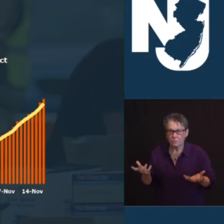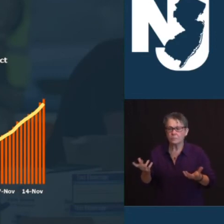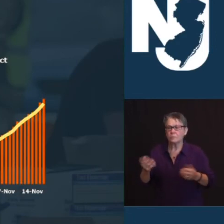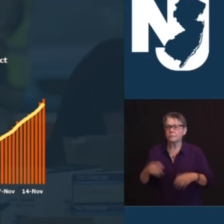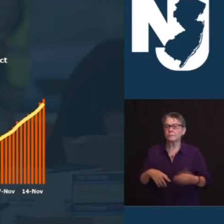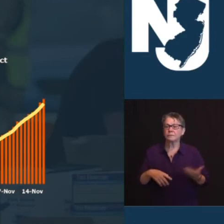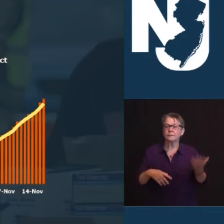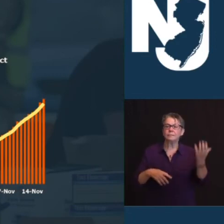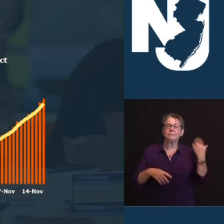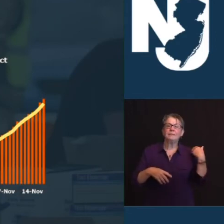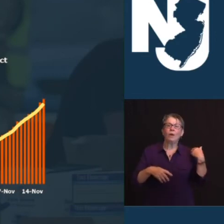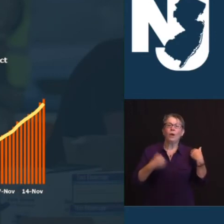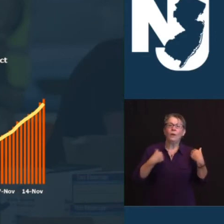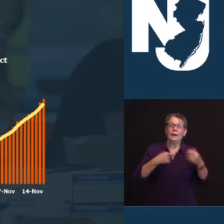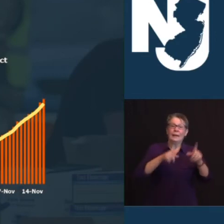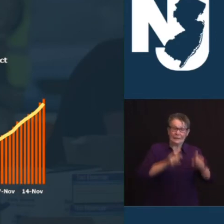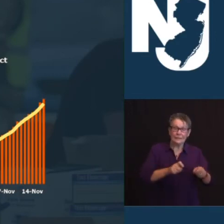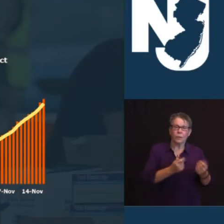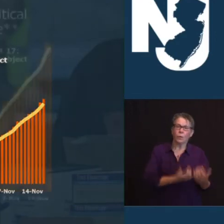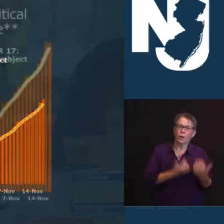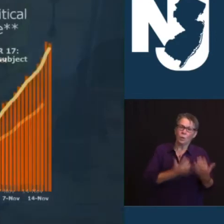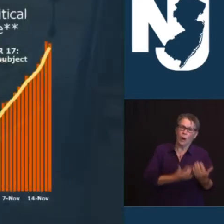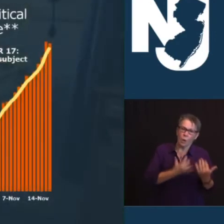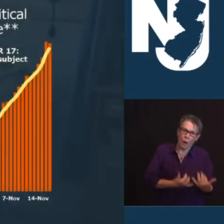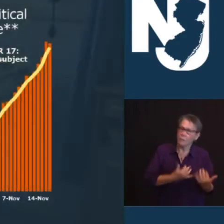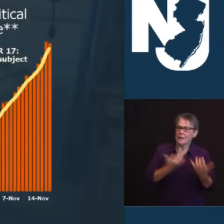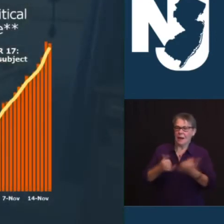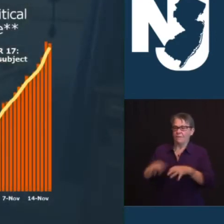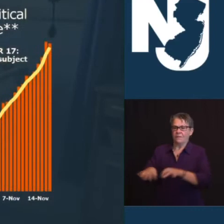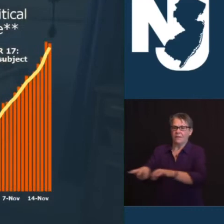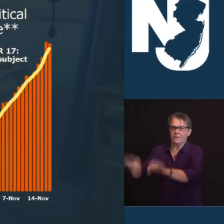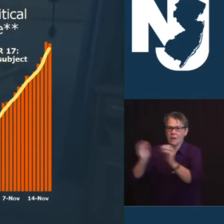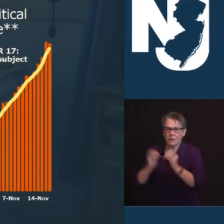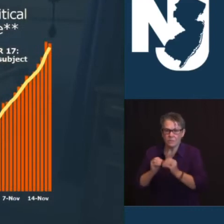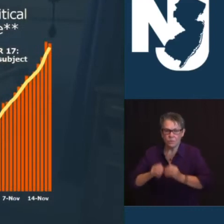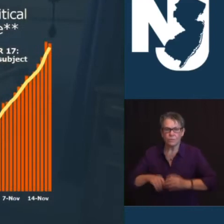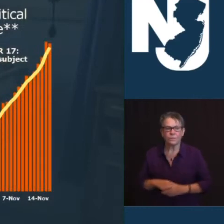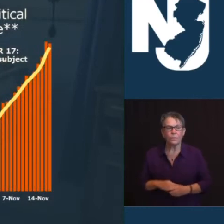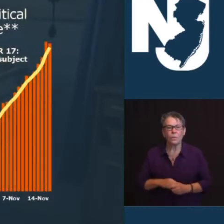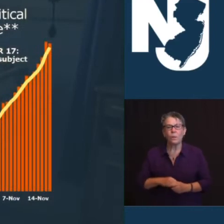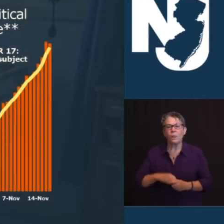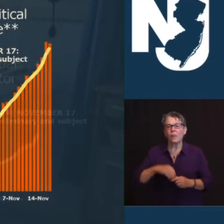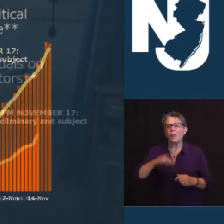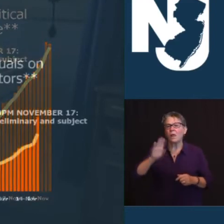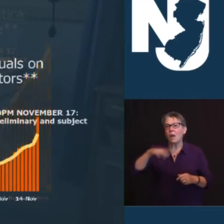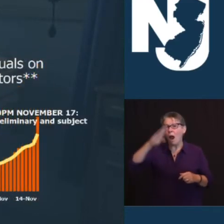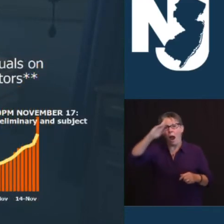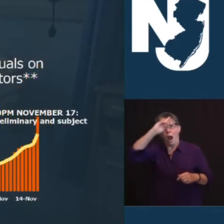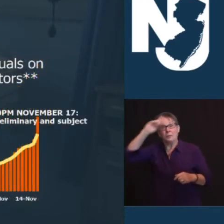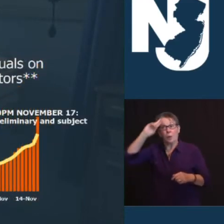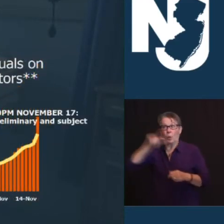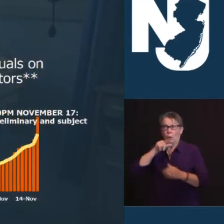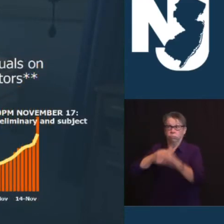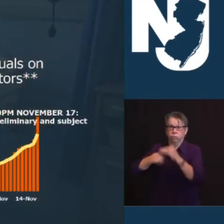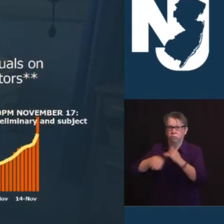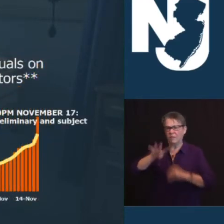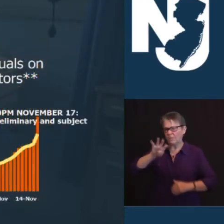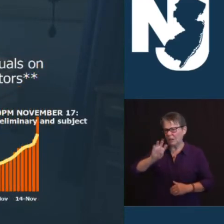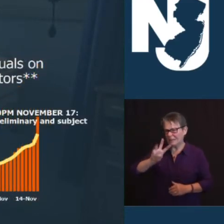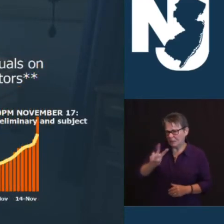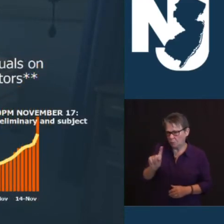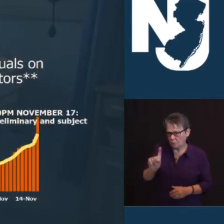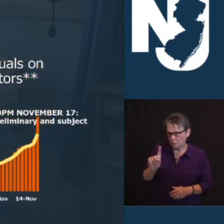2,446, 461 were in our intensive care units, and 223 patients were reported as